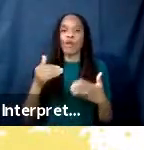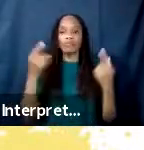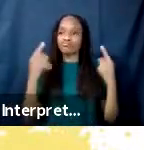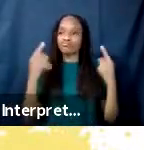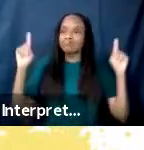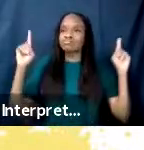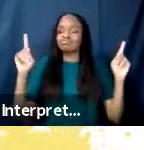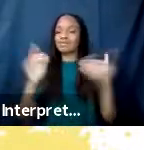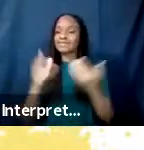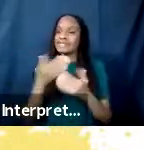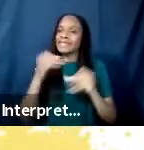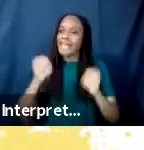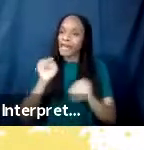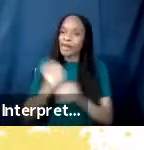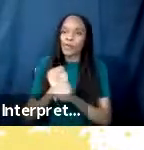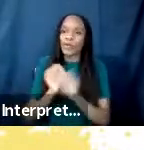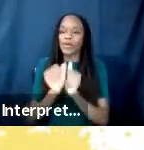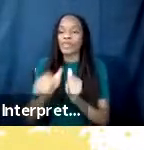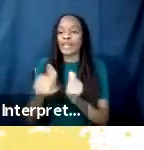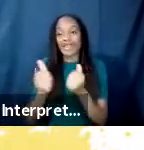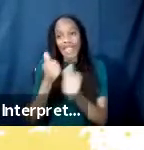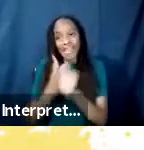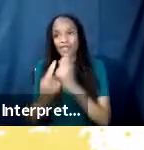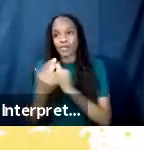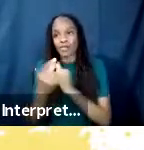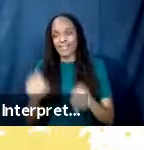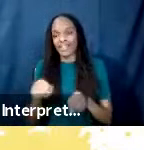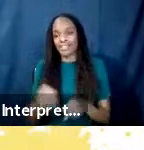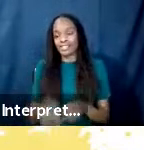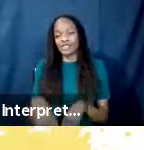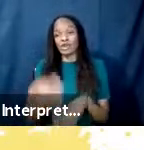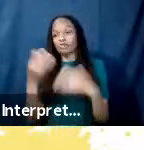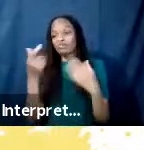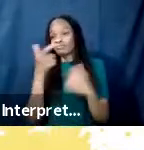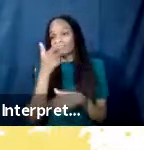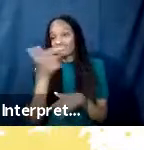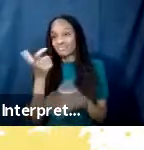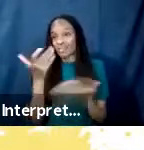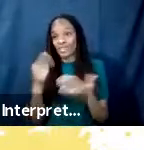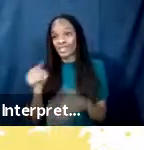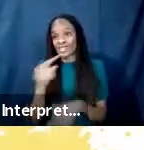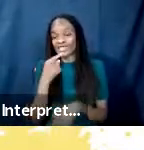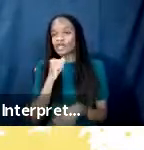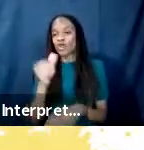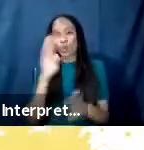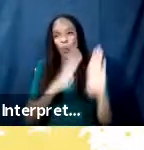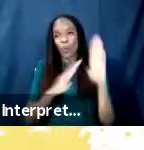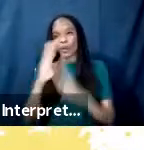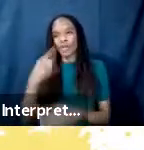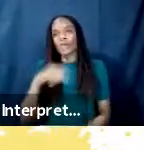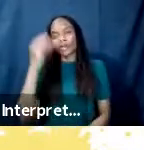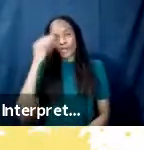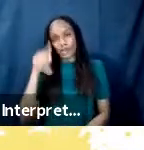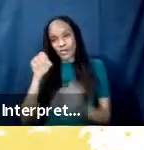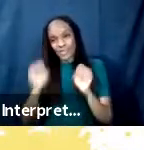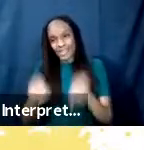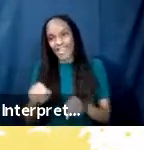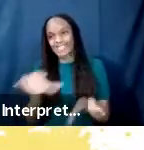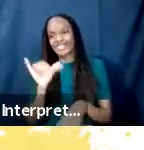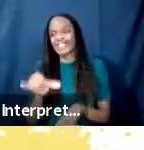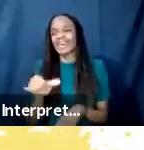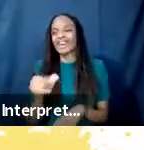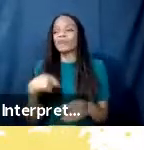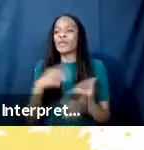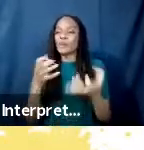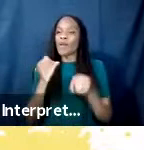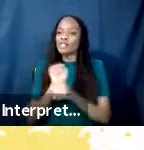everyone can do it. So, just take a listen to what they're going to tell you and don't worry. We know you can do it. We want